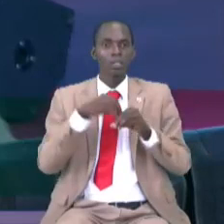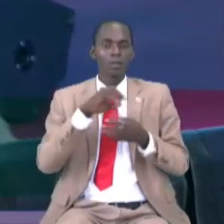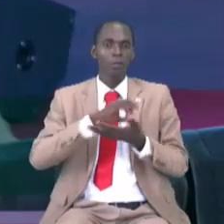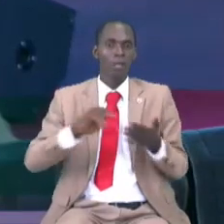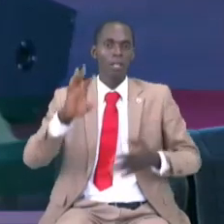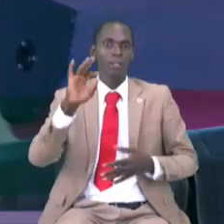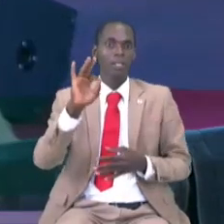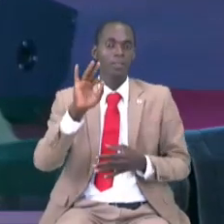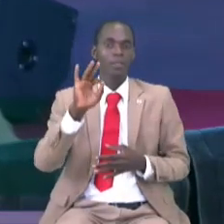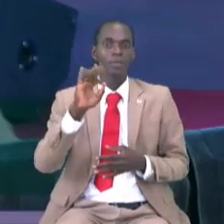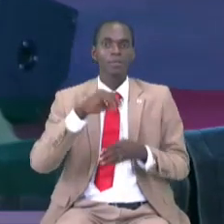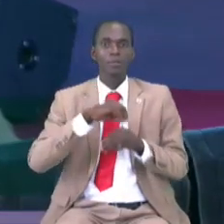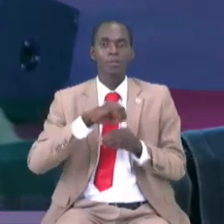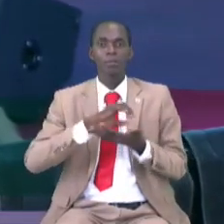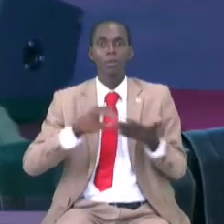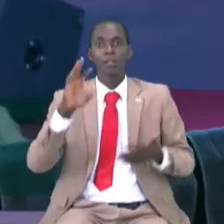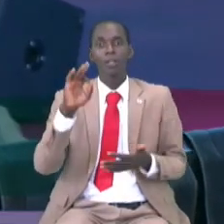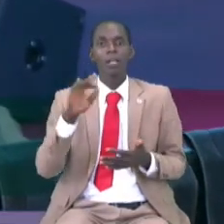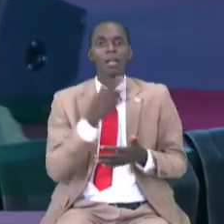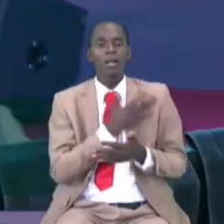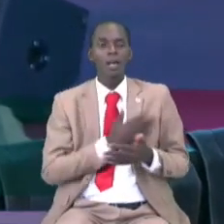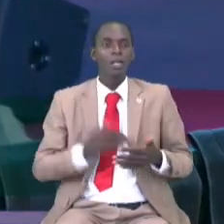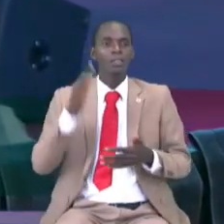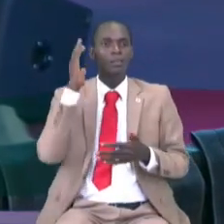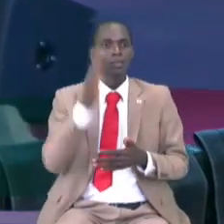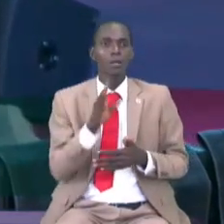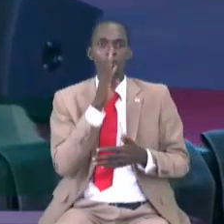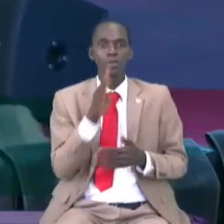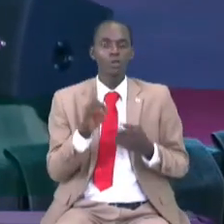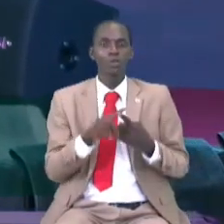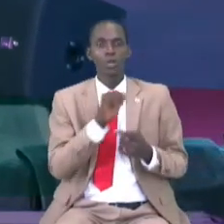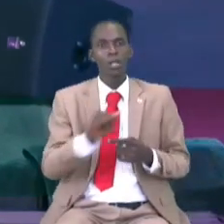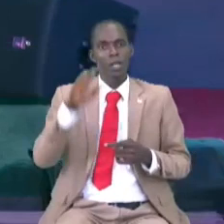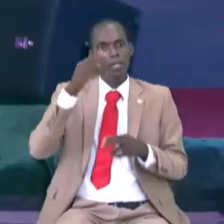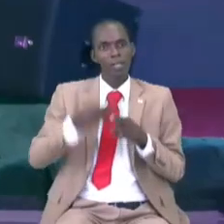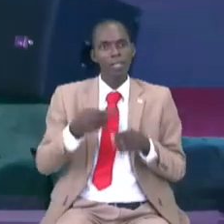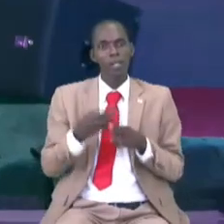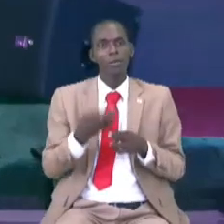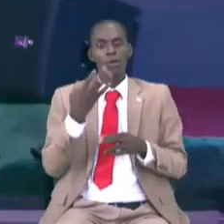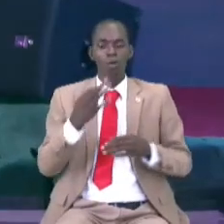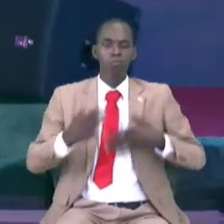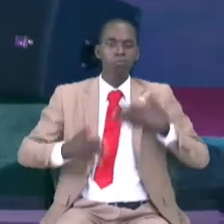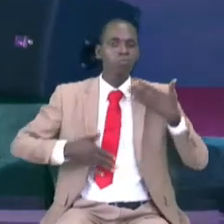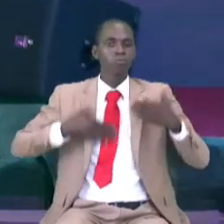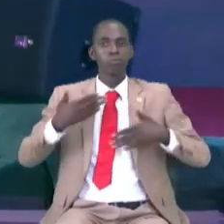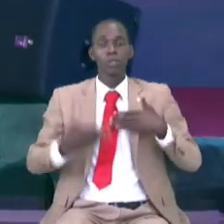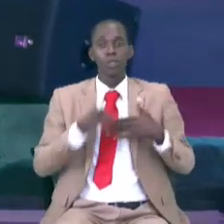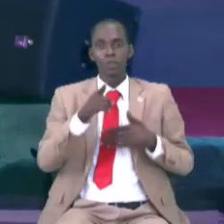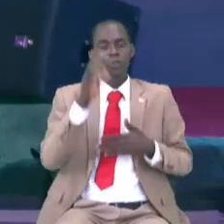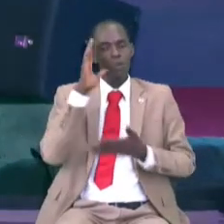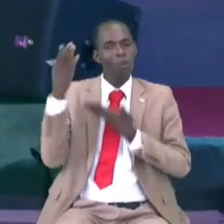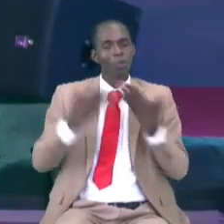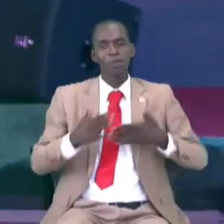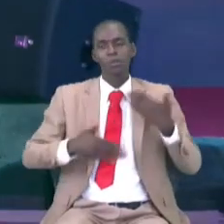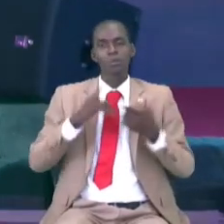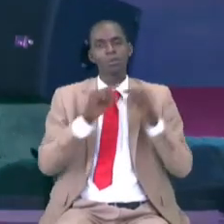me a name of joy. You'll bring joy to the Lord, and a praise and an honor before